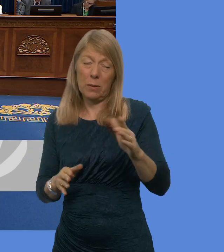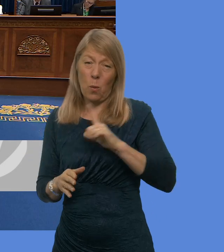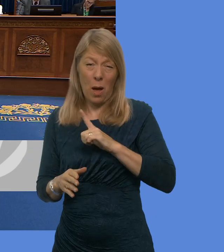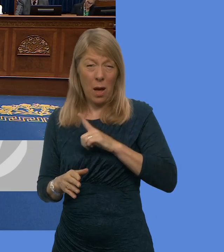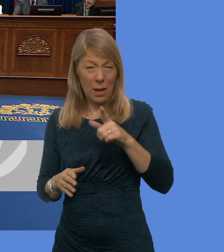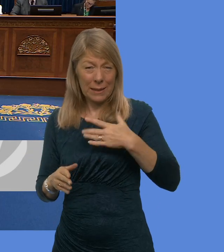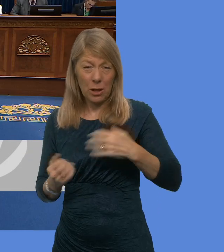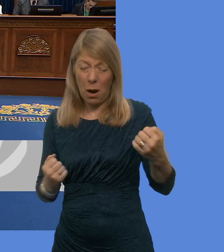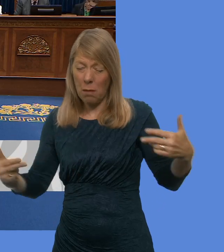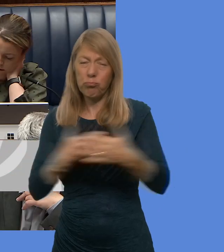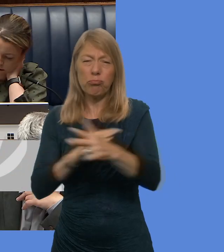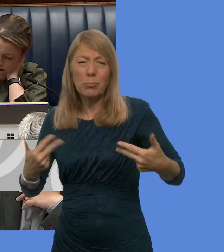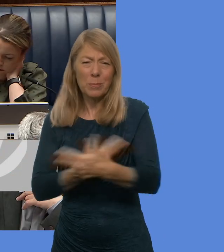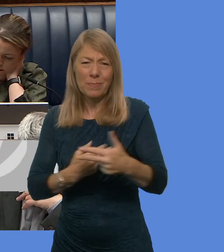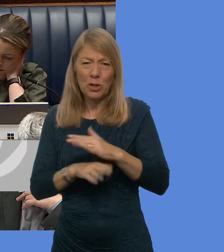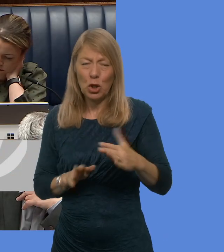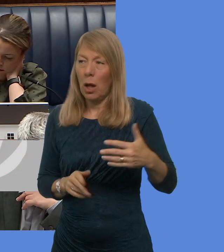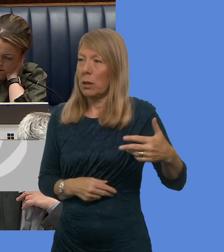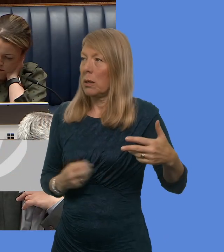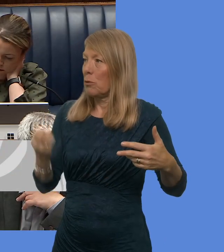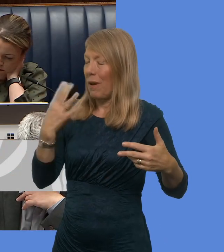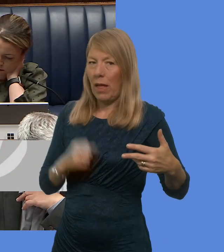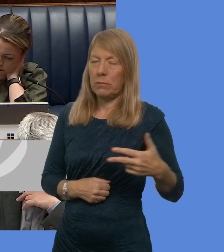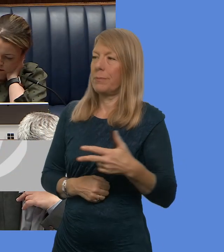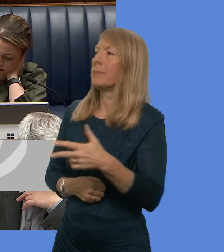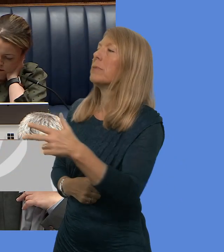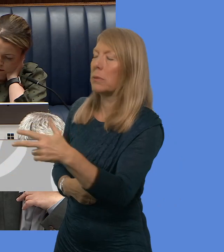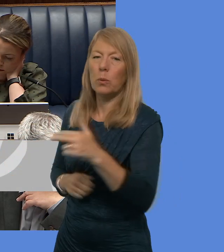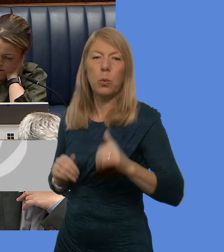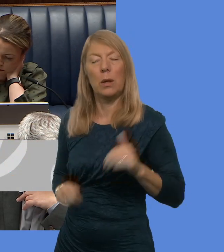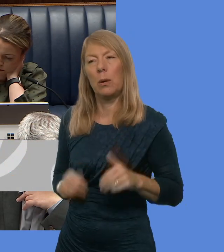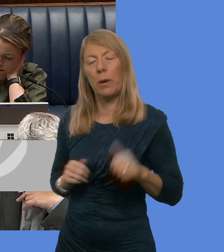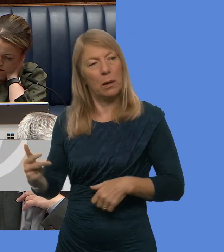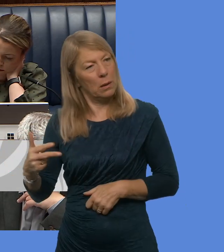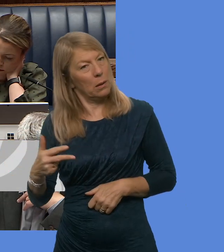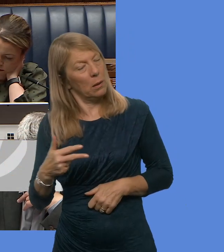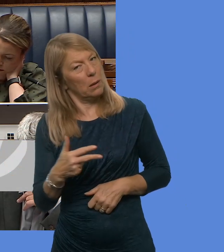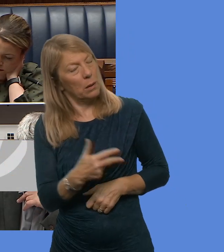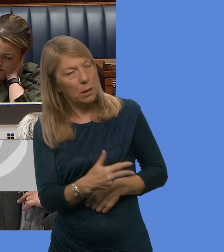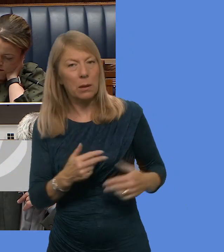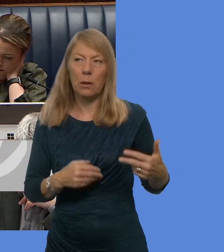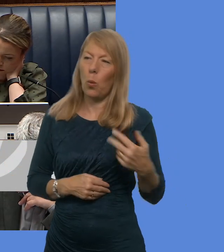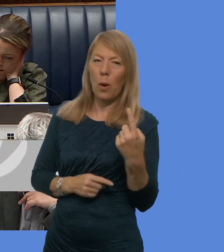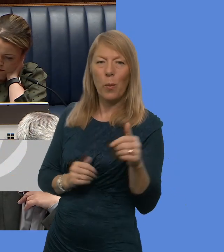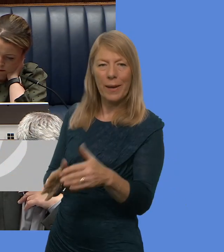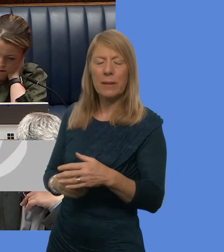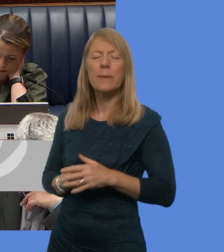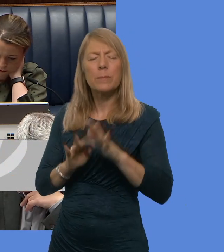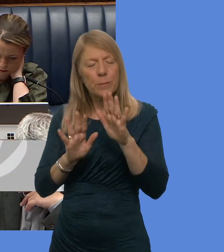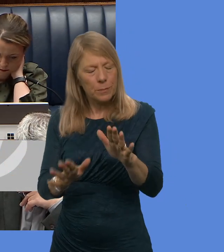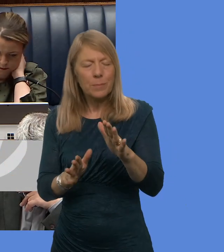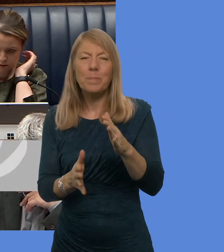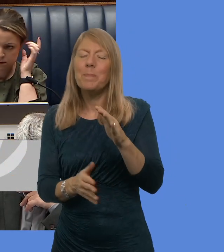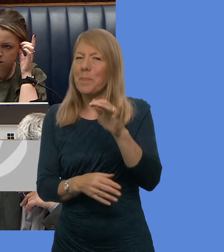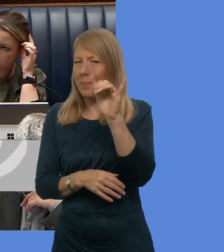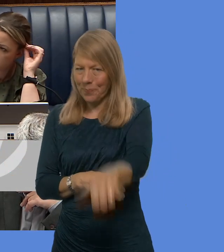Minister. I can assure the member, and the member has raised this issue with me on a number of occasions, and I think we are going to organise a visit to that site at